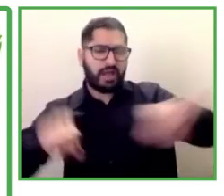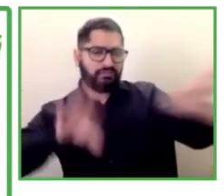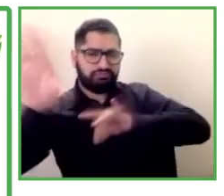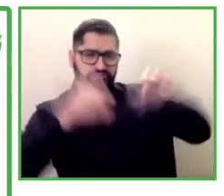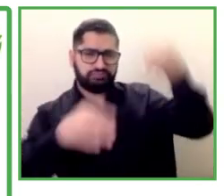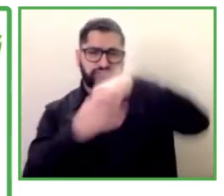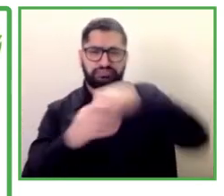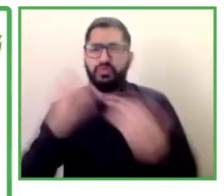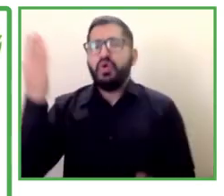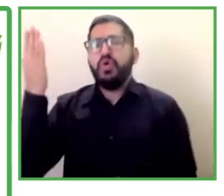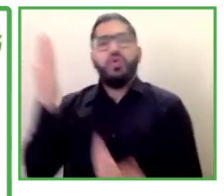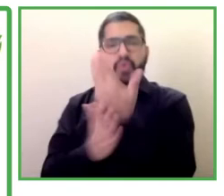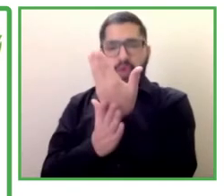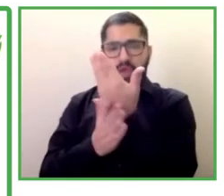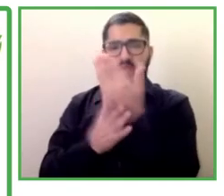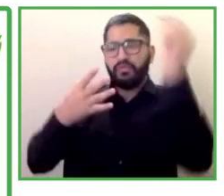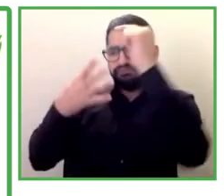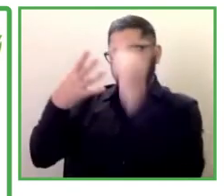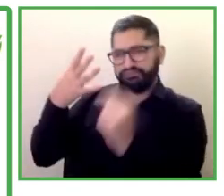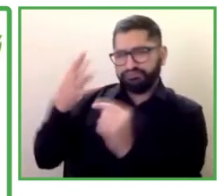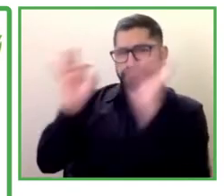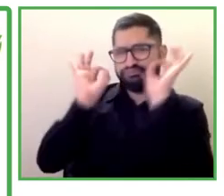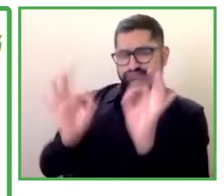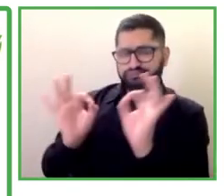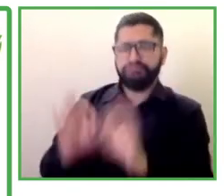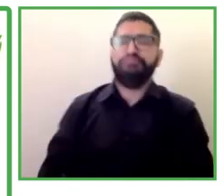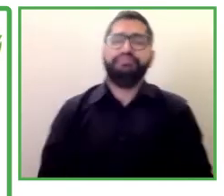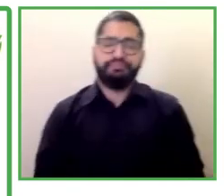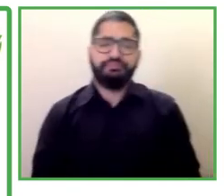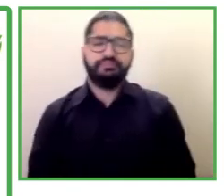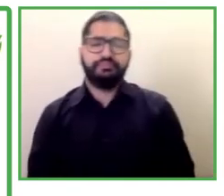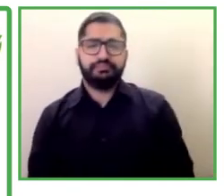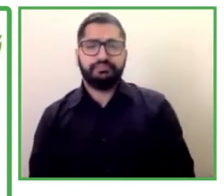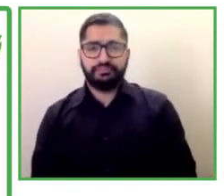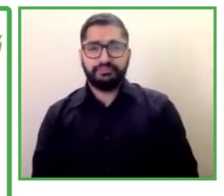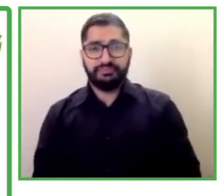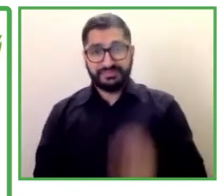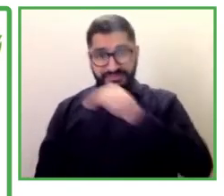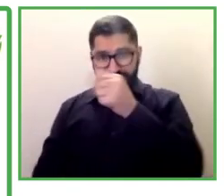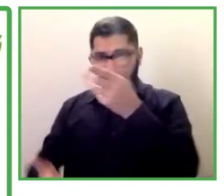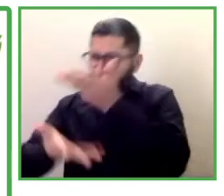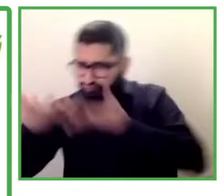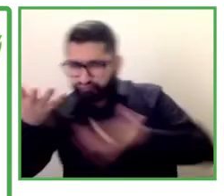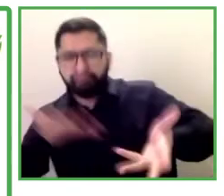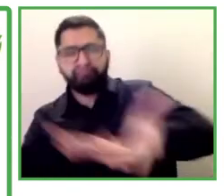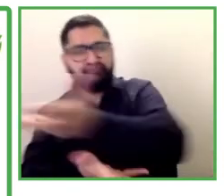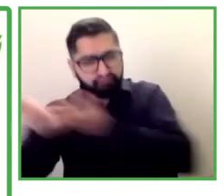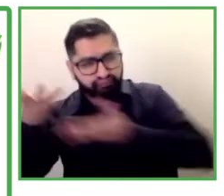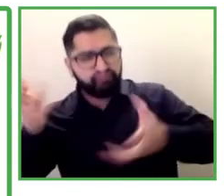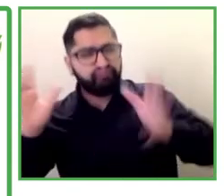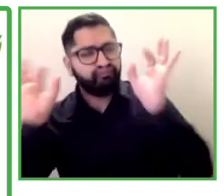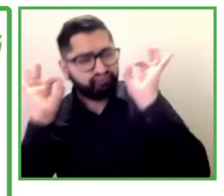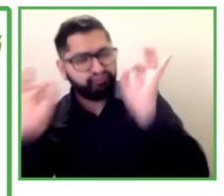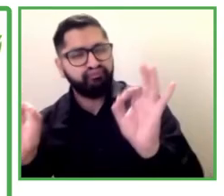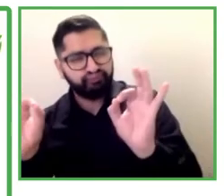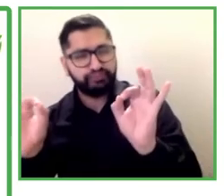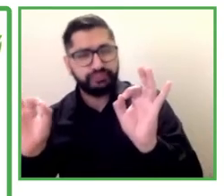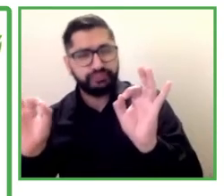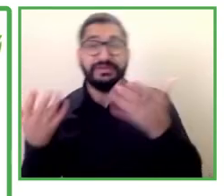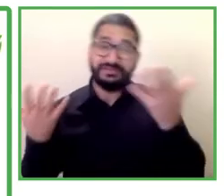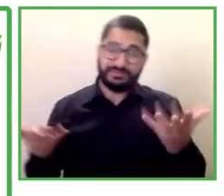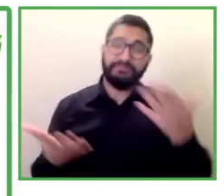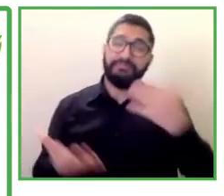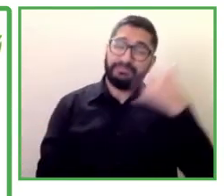The collaborative hosted a series of virtual convenings as well that were focused on returning to the workplace, workforce retention, and preparing for